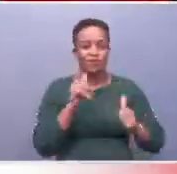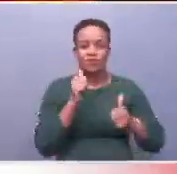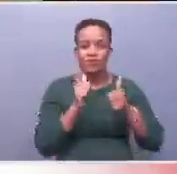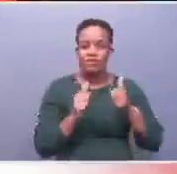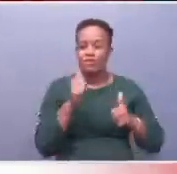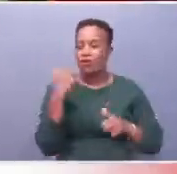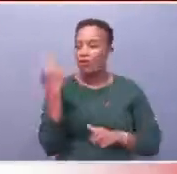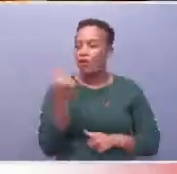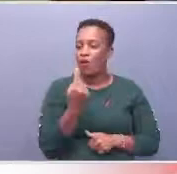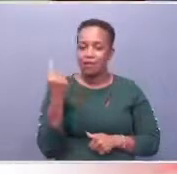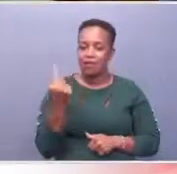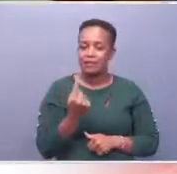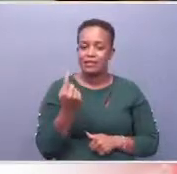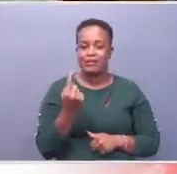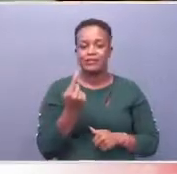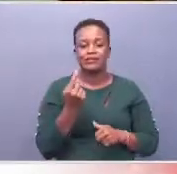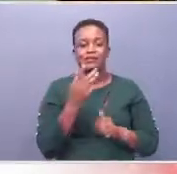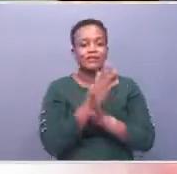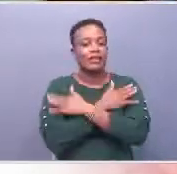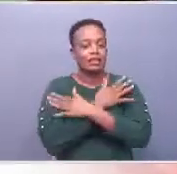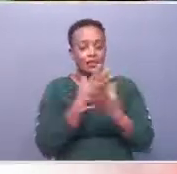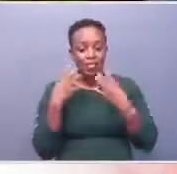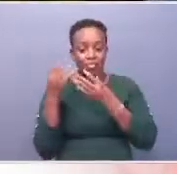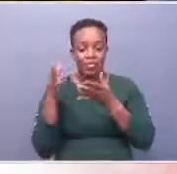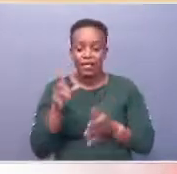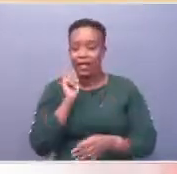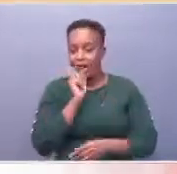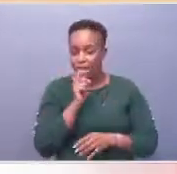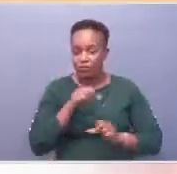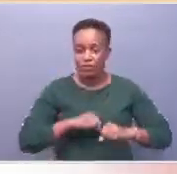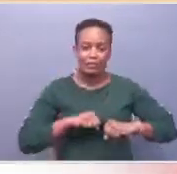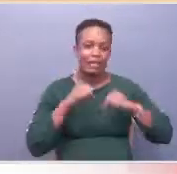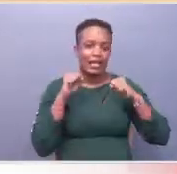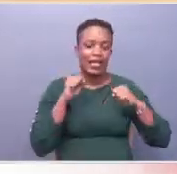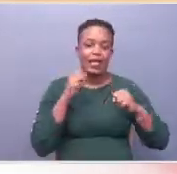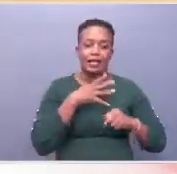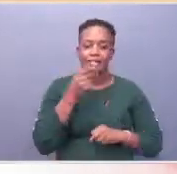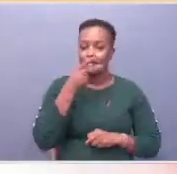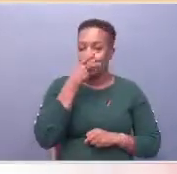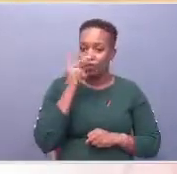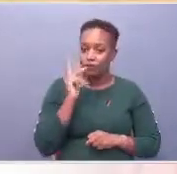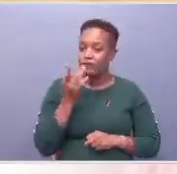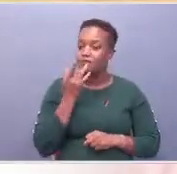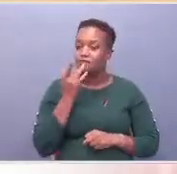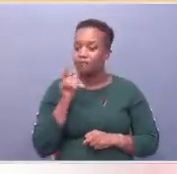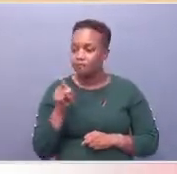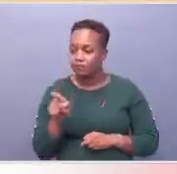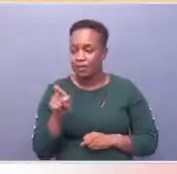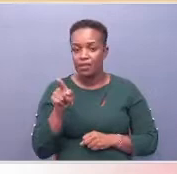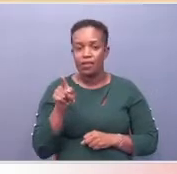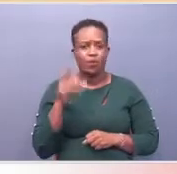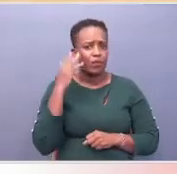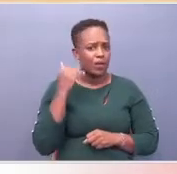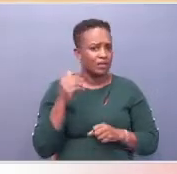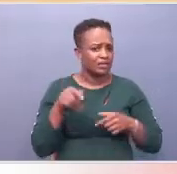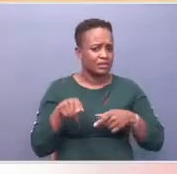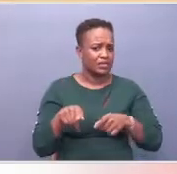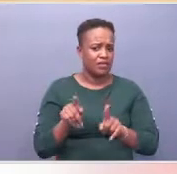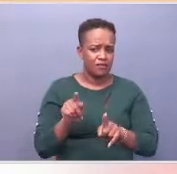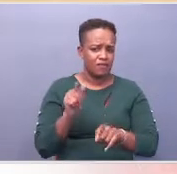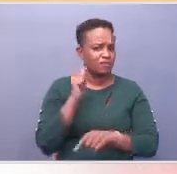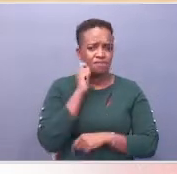attended by their colleagues, KANU Chairman Gideon Moi and Kalonzo Musyoka. Does it favor her? Because she must ask herself that